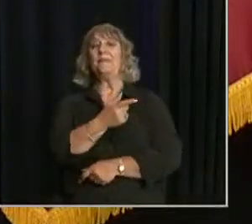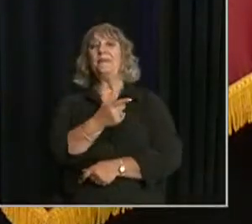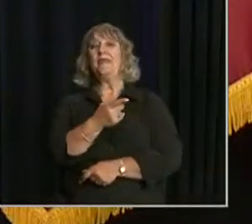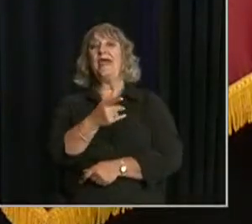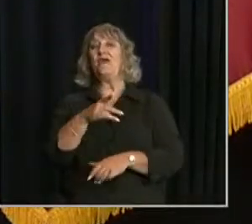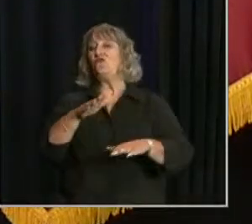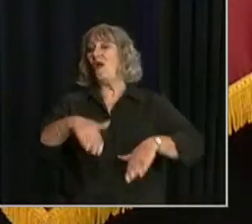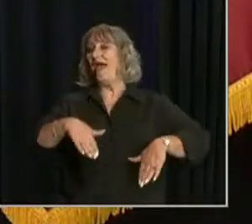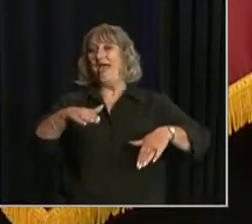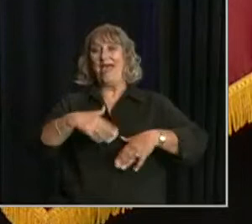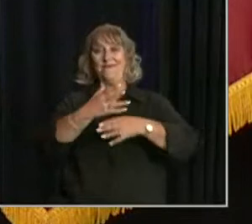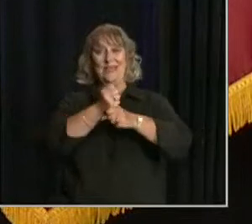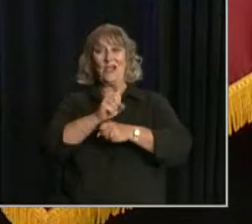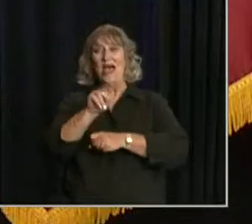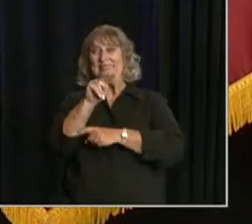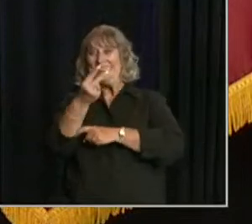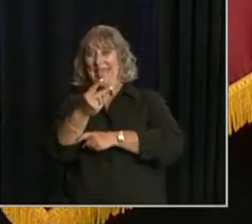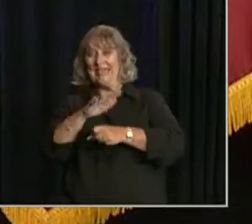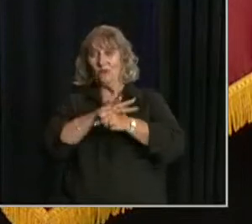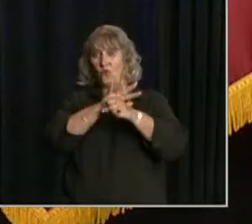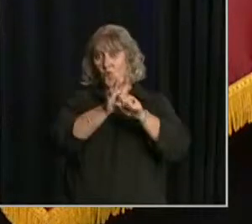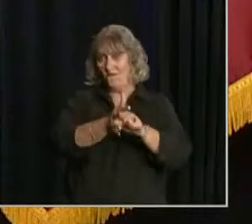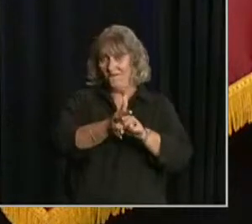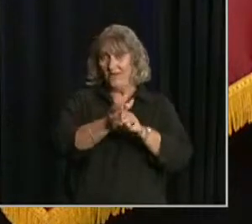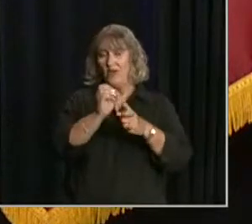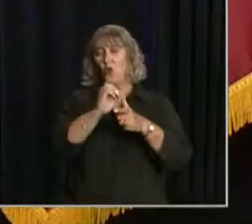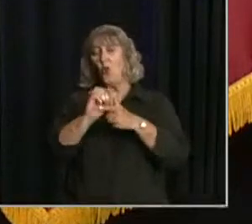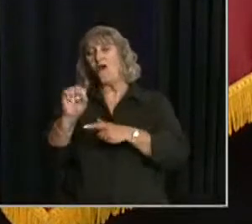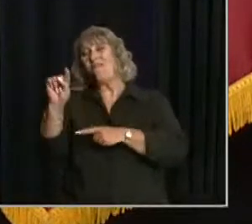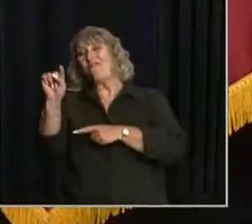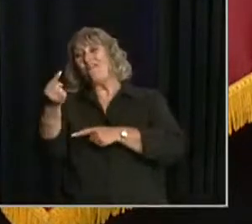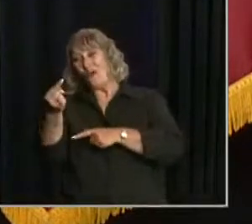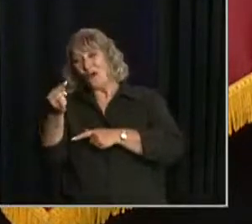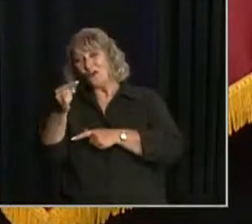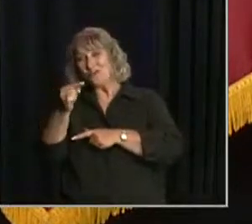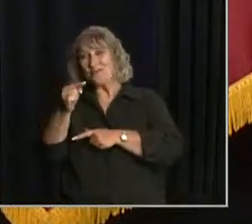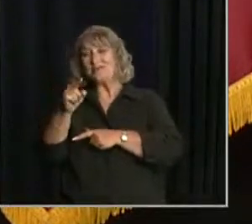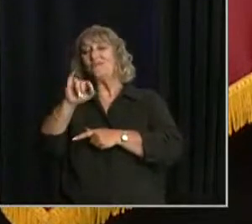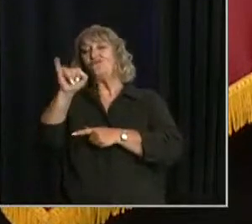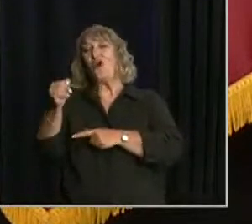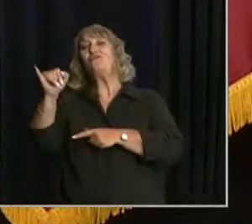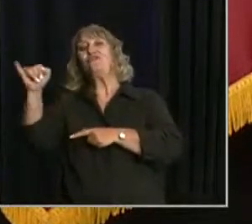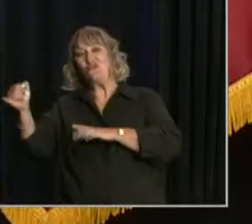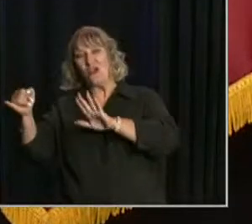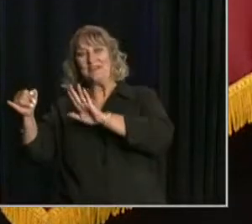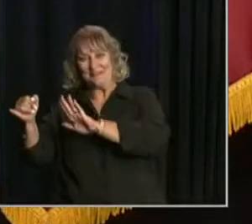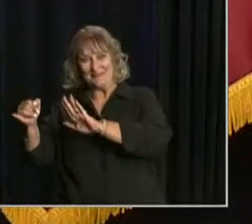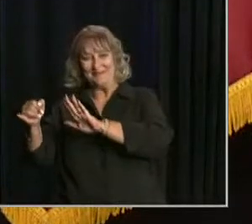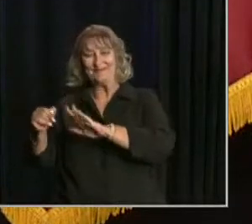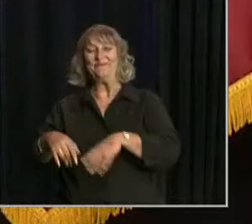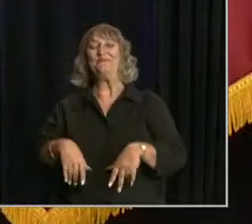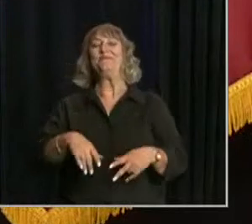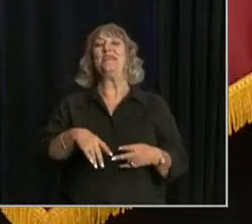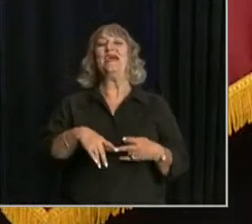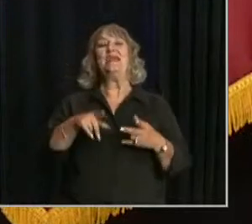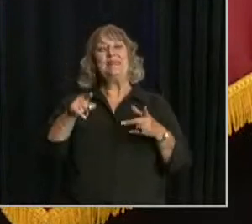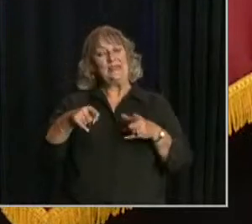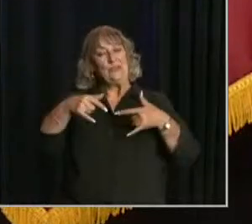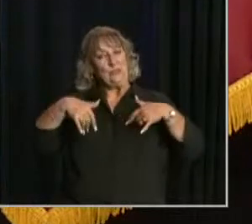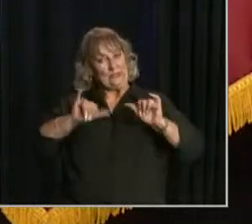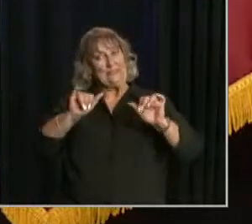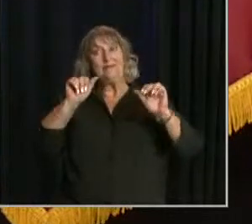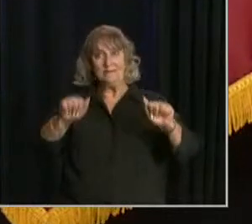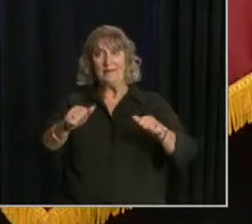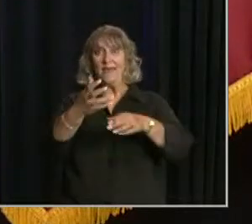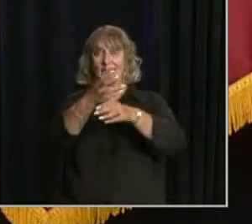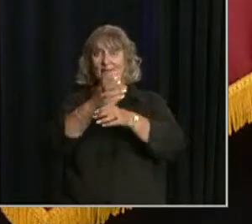the COVID-19 vaccine or your first dose, which is the only dose of the Johnson & Johnson COVID-19 vaccine, you are still